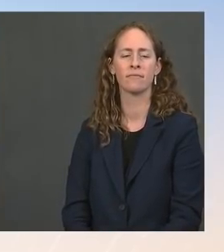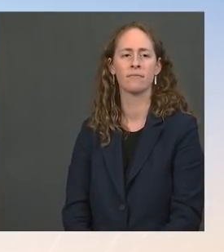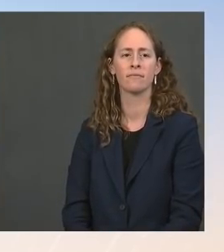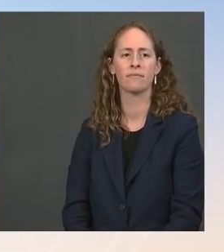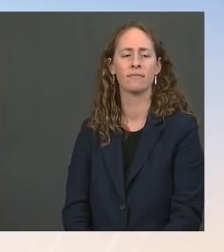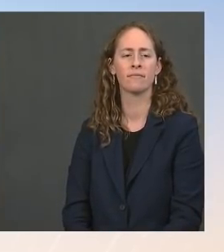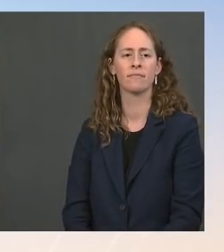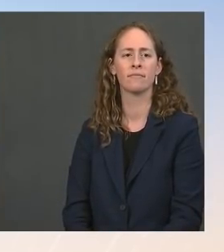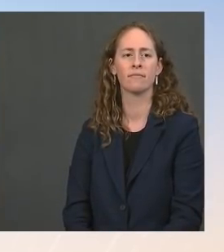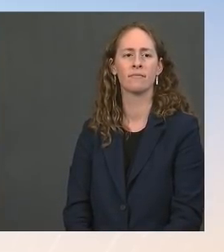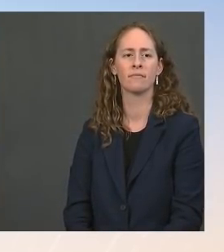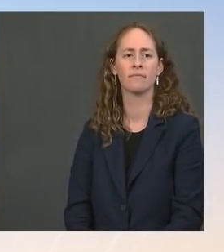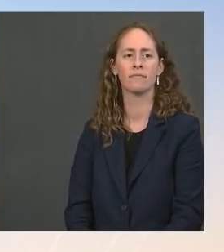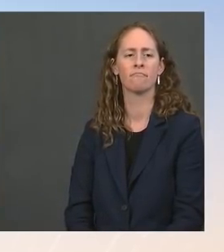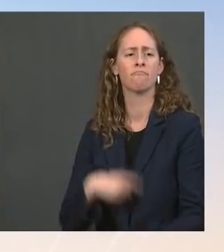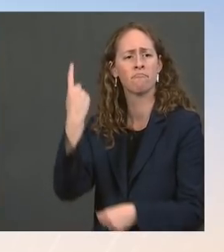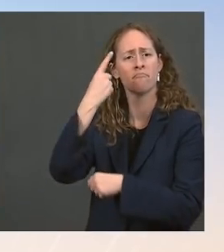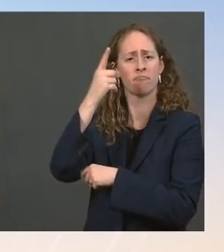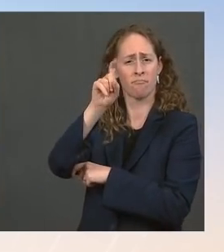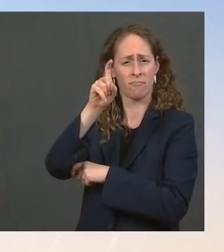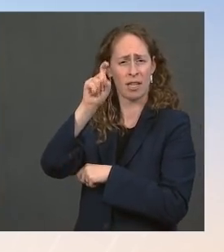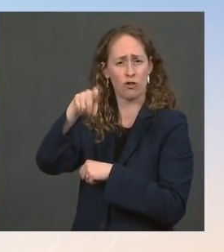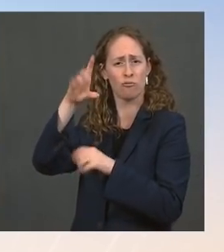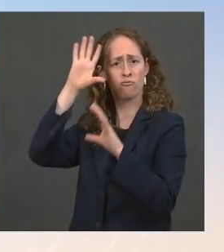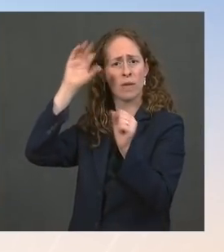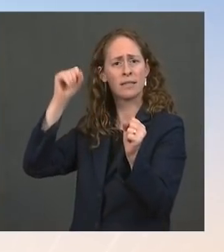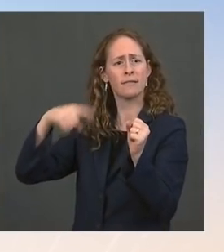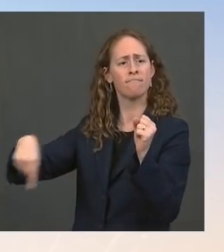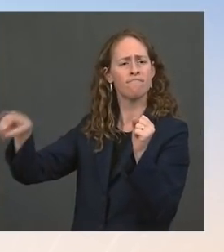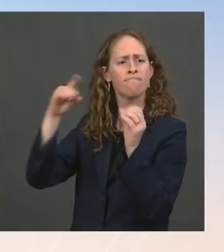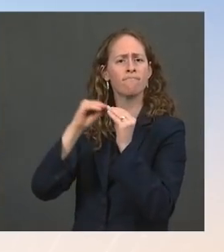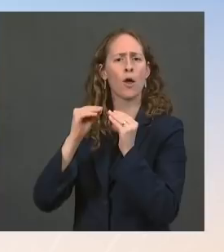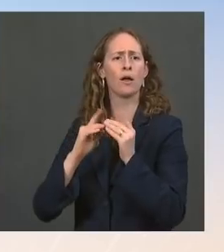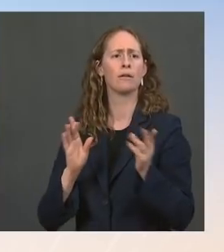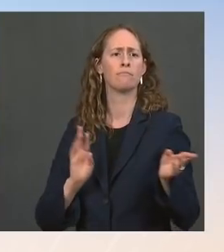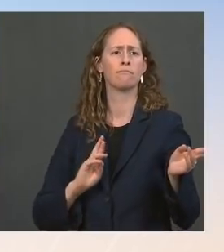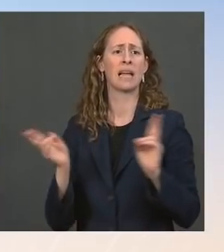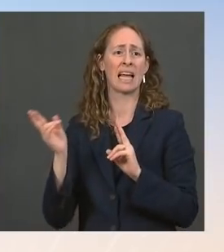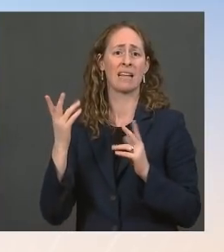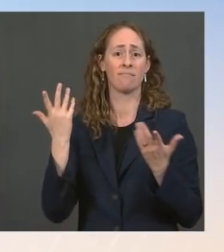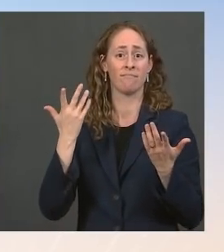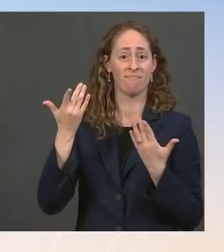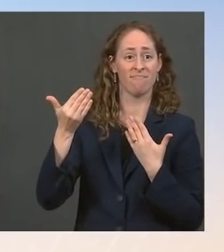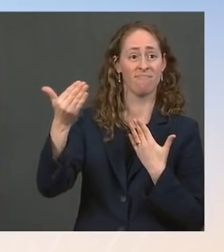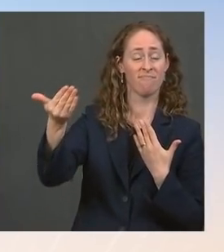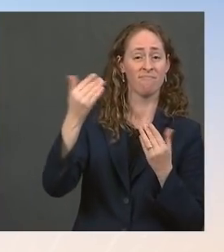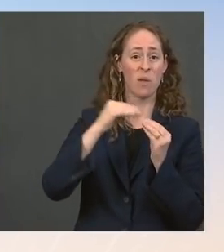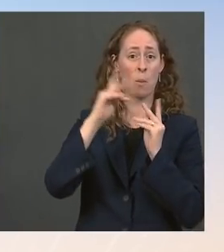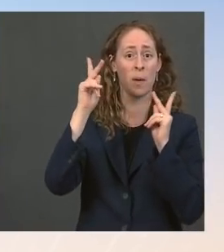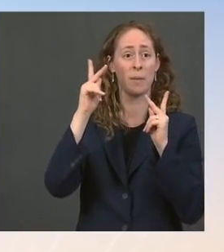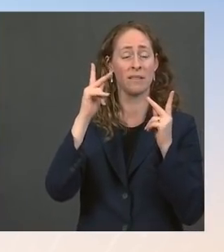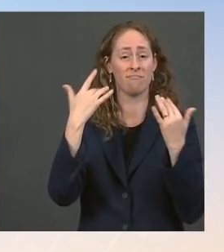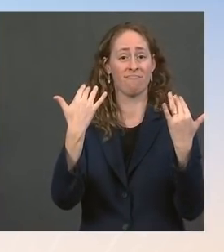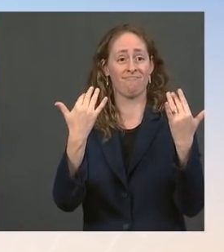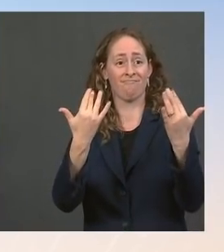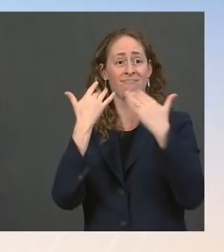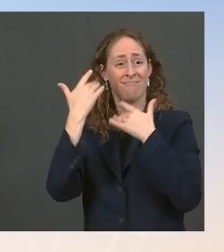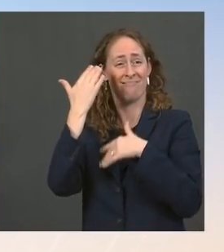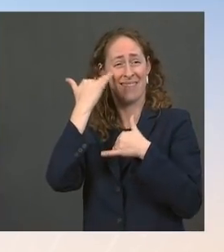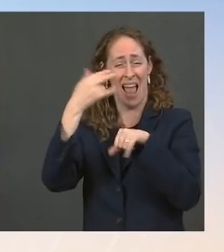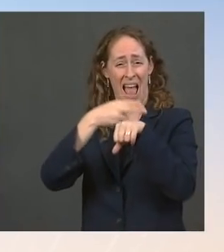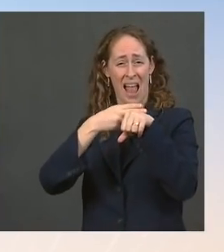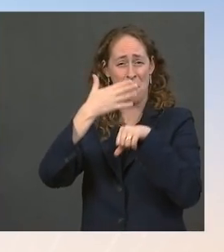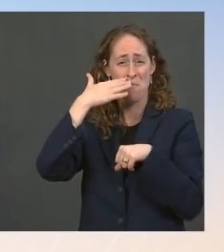more prepared for these people to come, given the political unrest there this summer, then